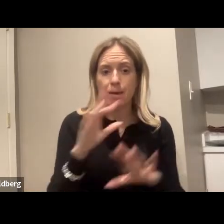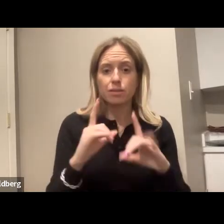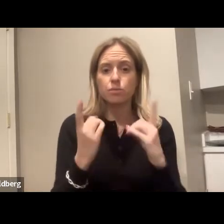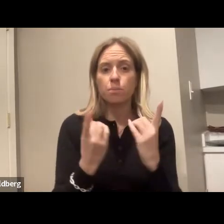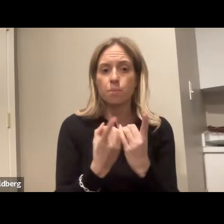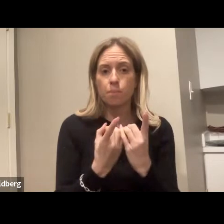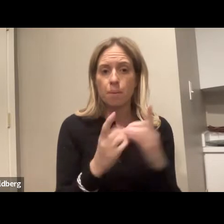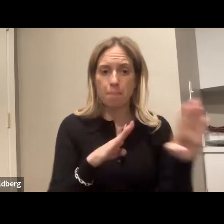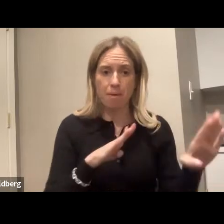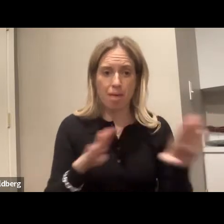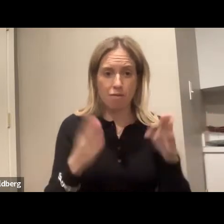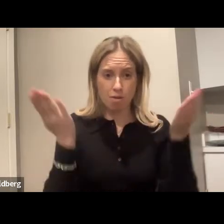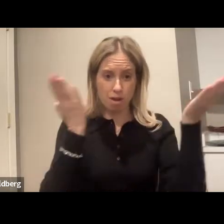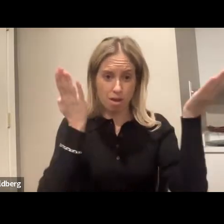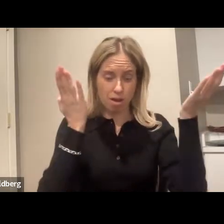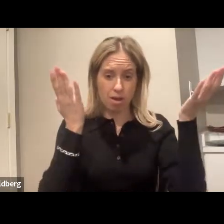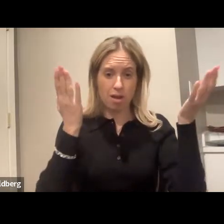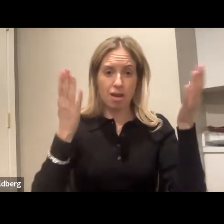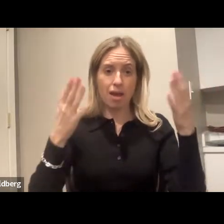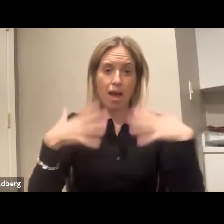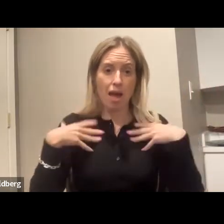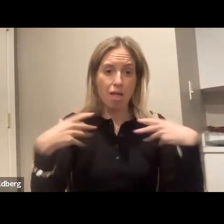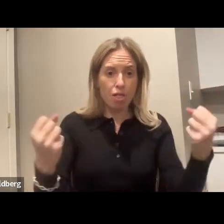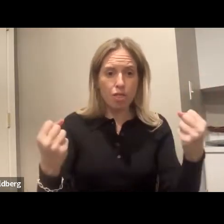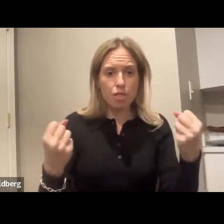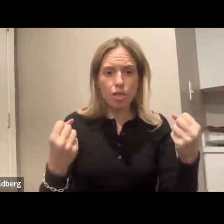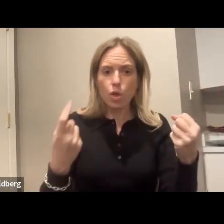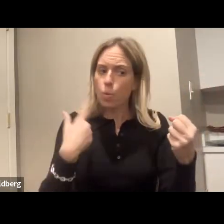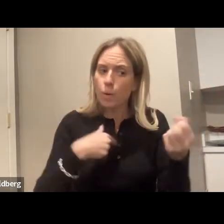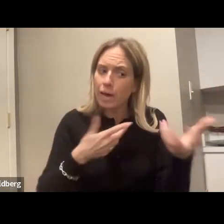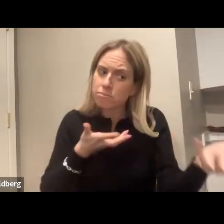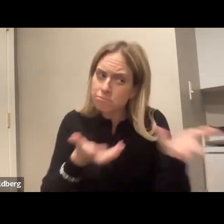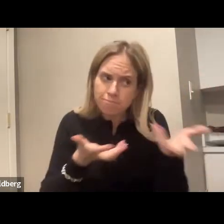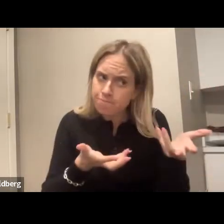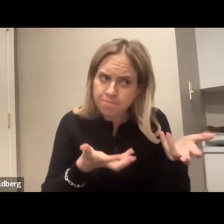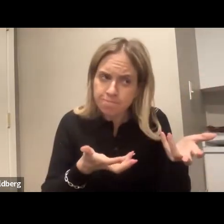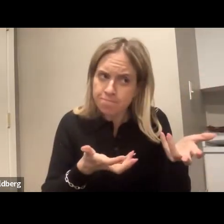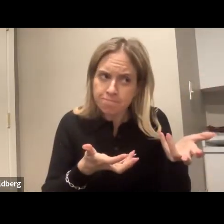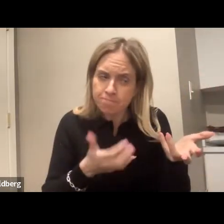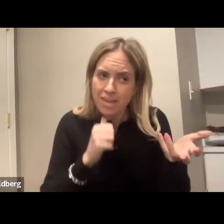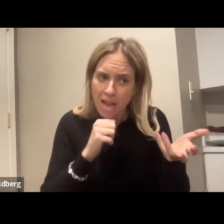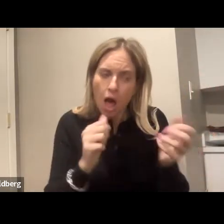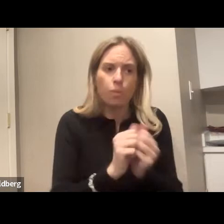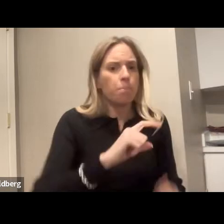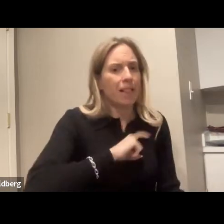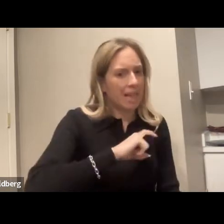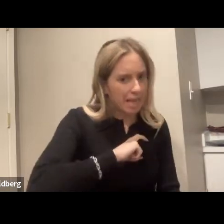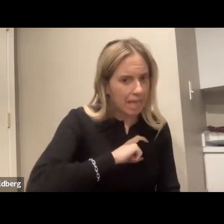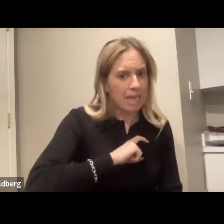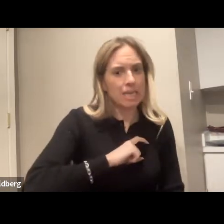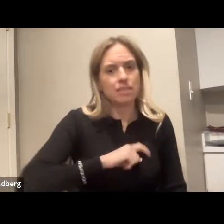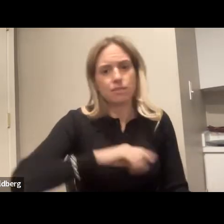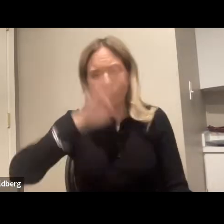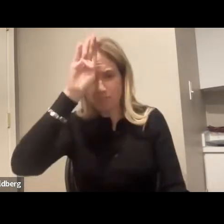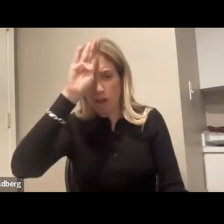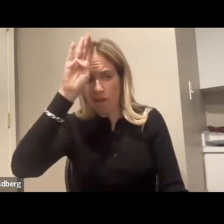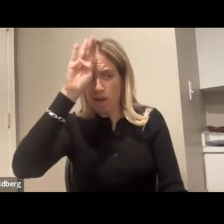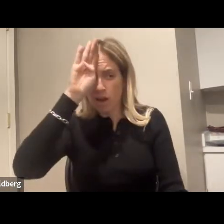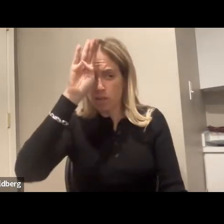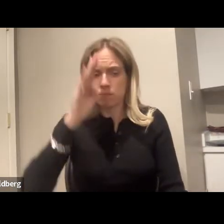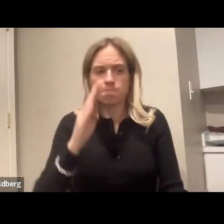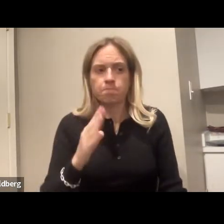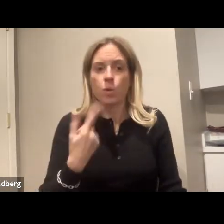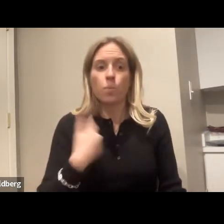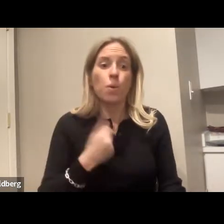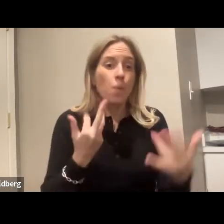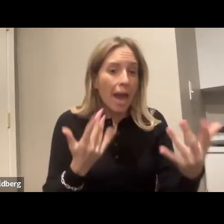Department of Behavioral Health so that we do not interact with the first responders, the police, and the firefighters until we actually